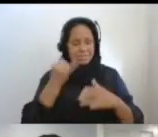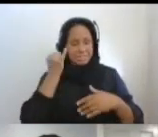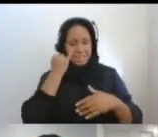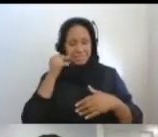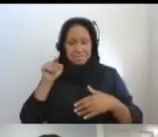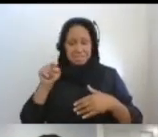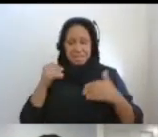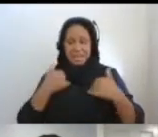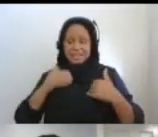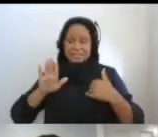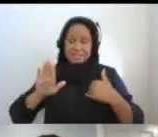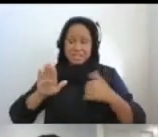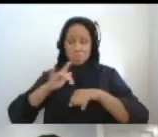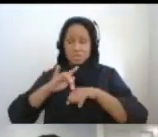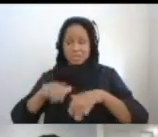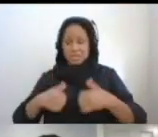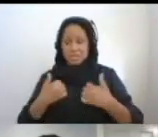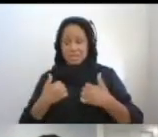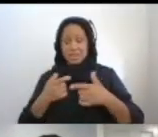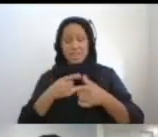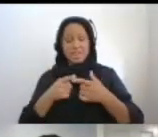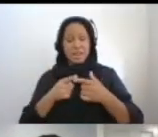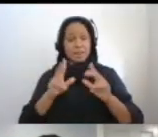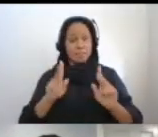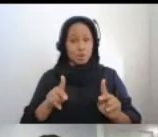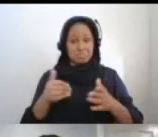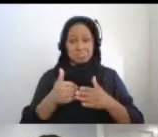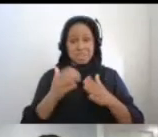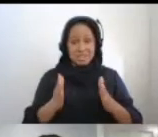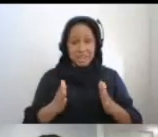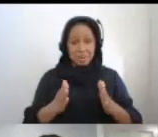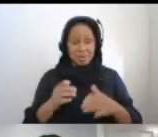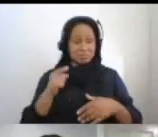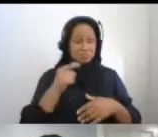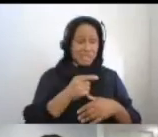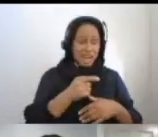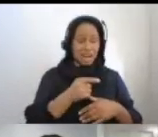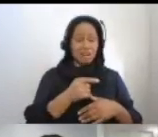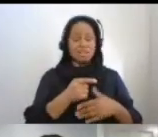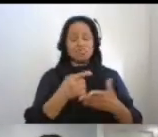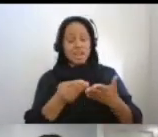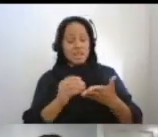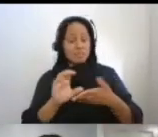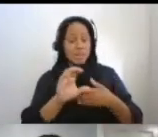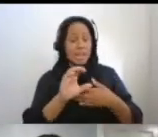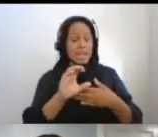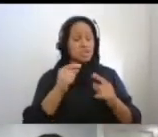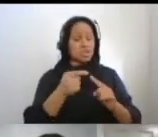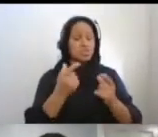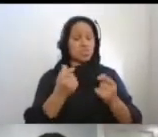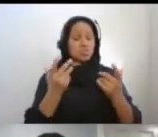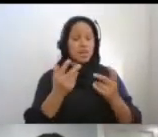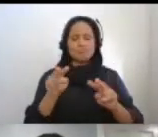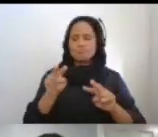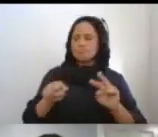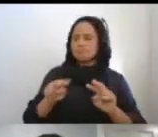living. They can have someone on stipend, a neighbor who's on stipend, just to also kind of keep an eye to make sure